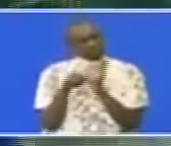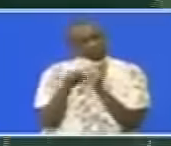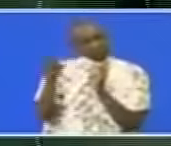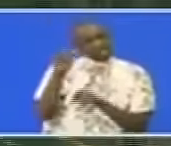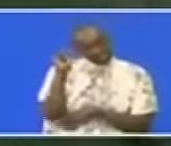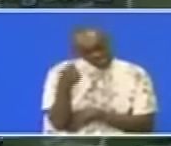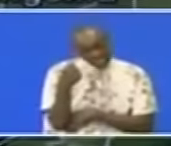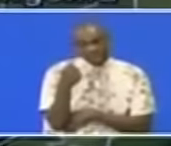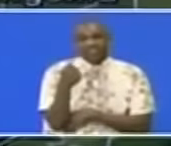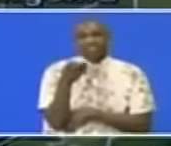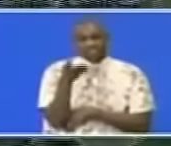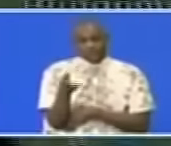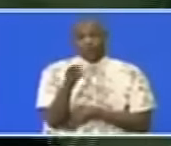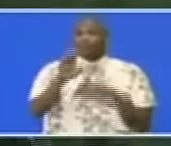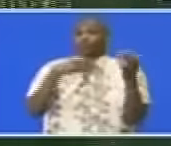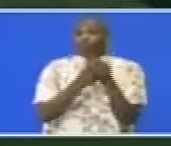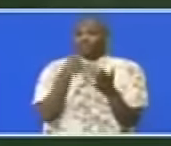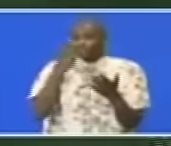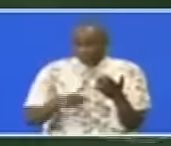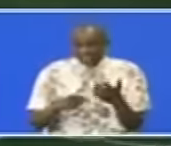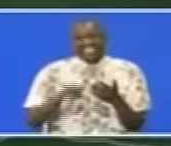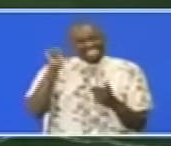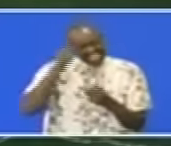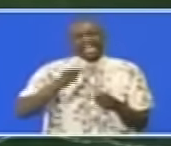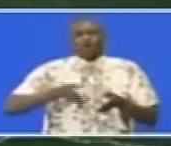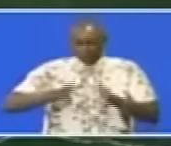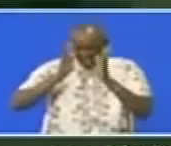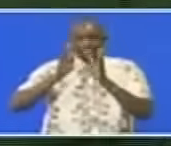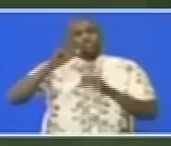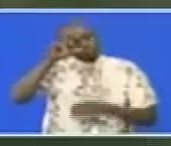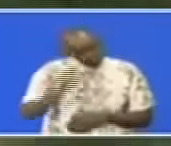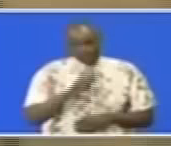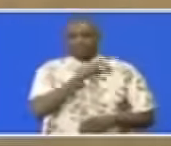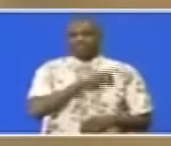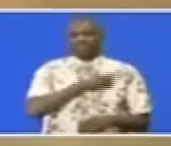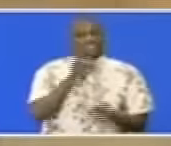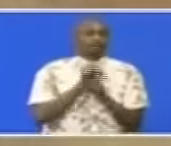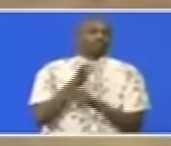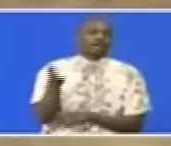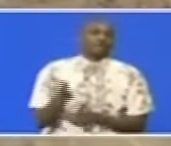despite Tullow's proposal that the Kenyan route was cheaper and more beneficial economically.